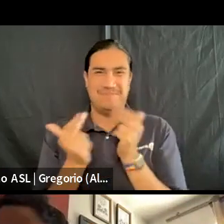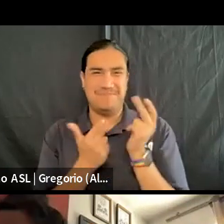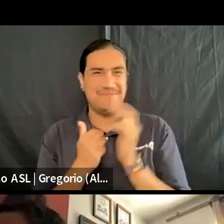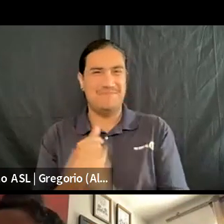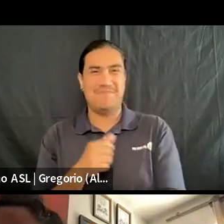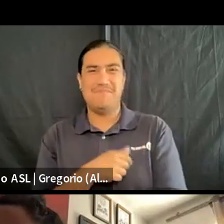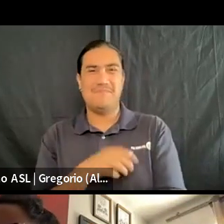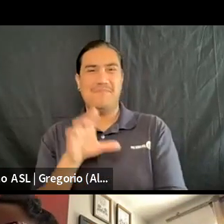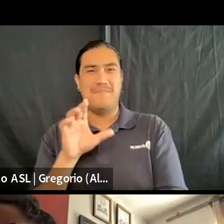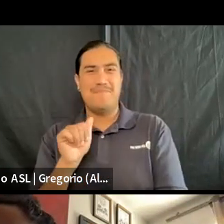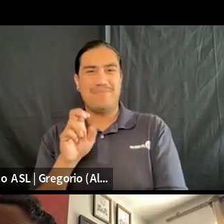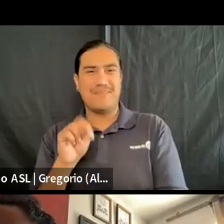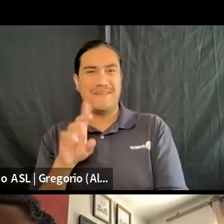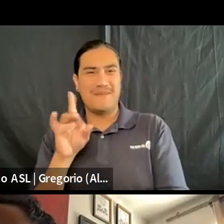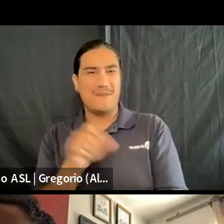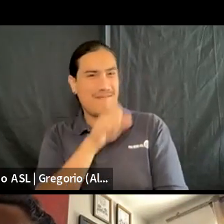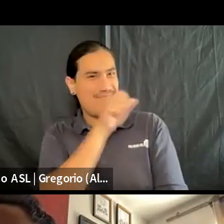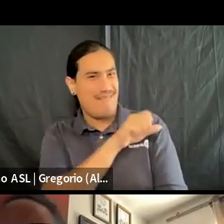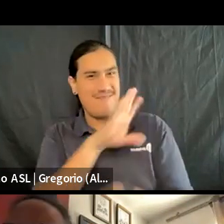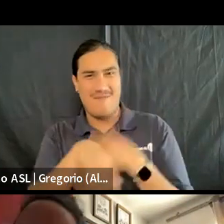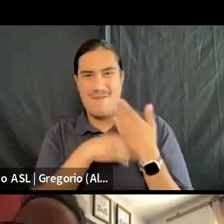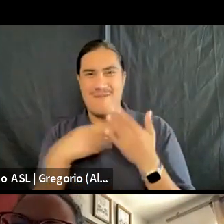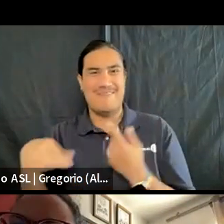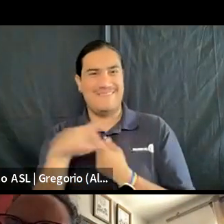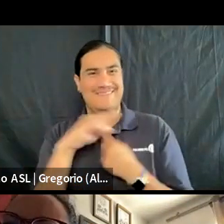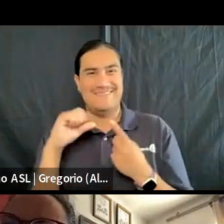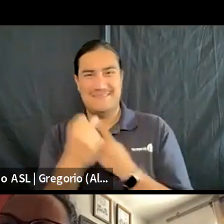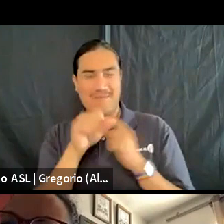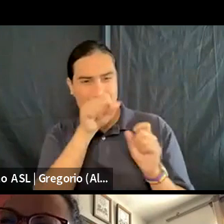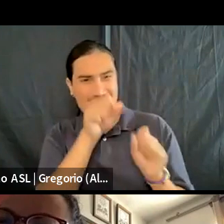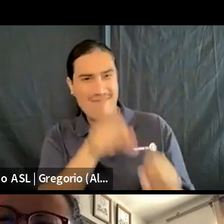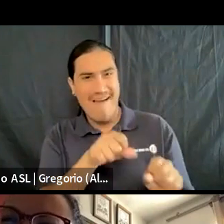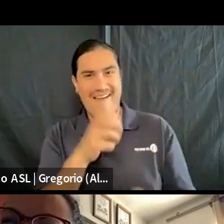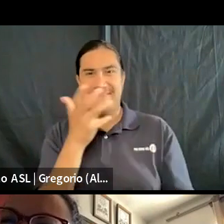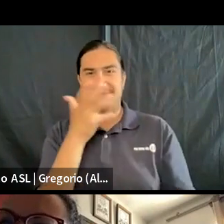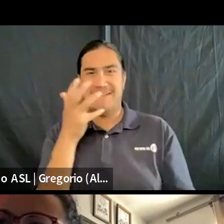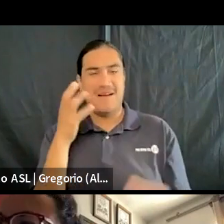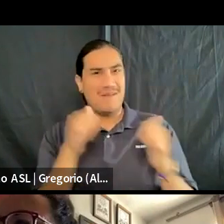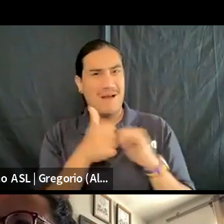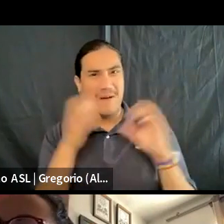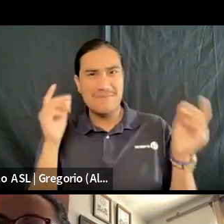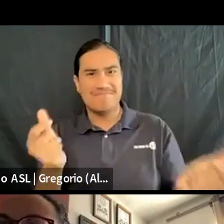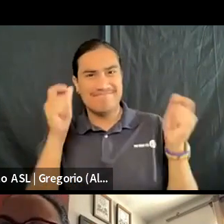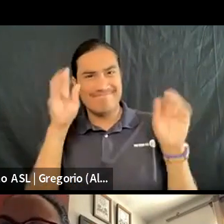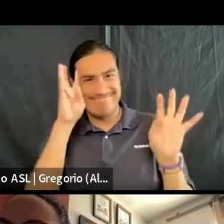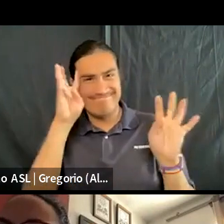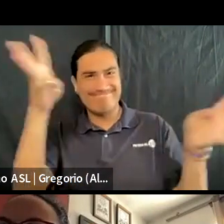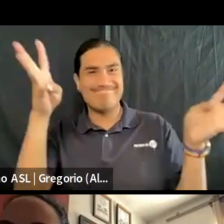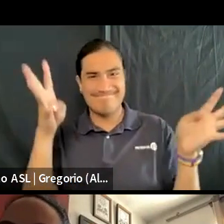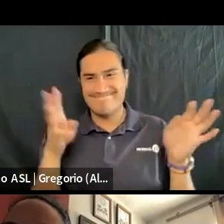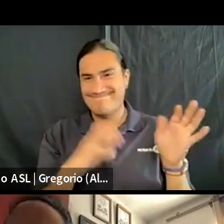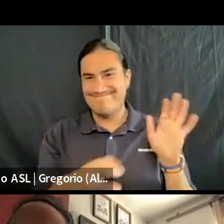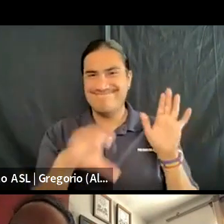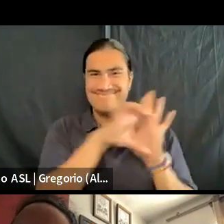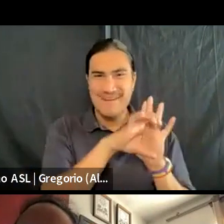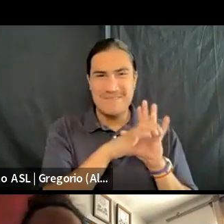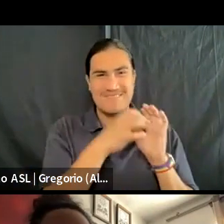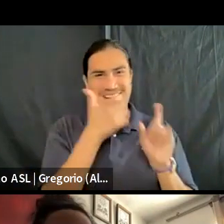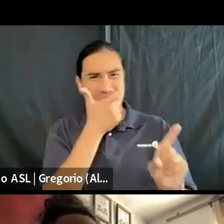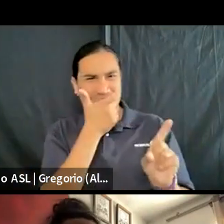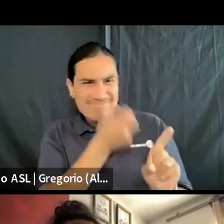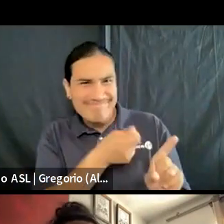I love all these situations. I love them. Like how quickly you develop characters that are interesting